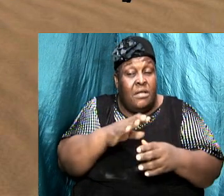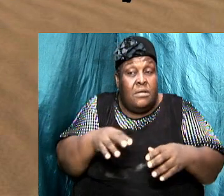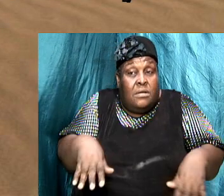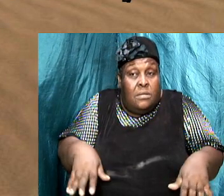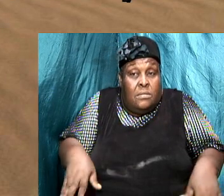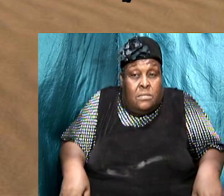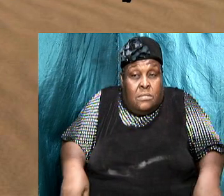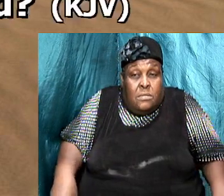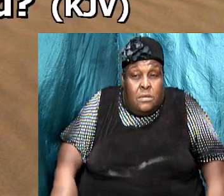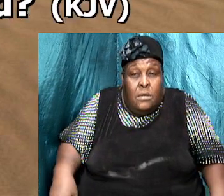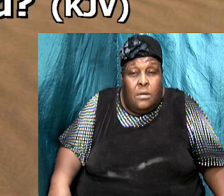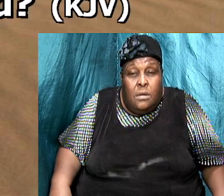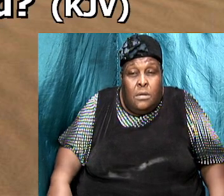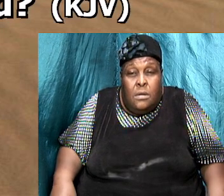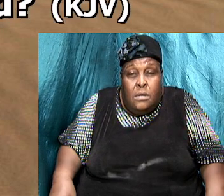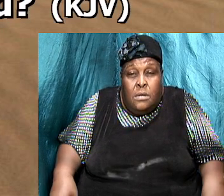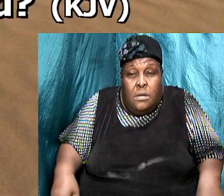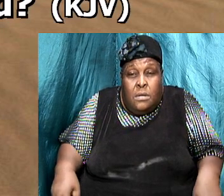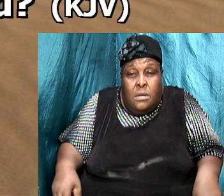tremble.